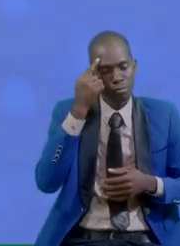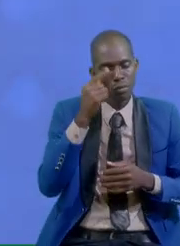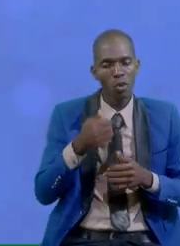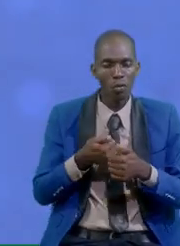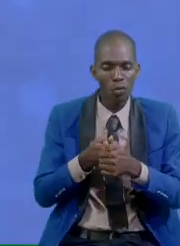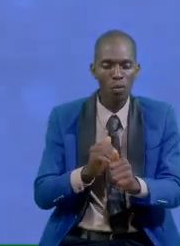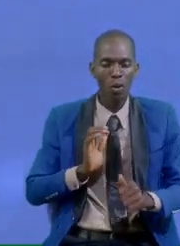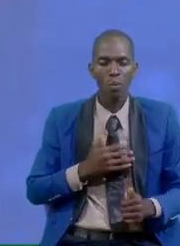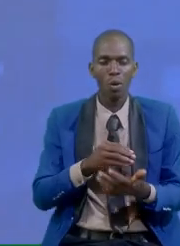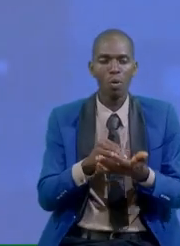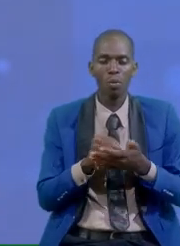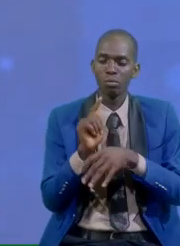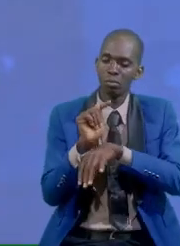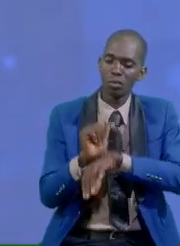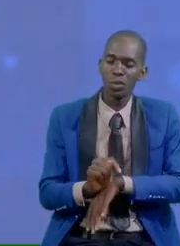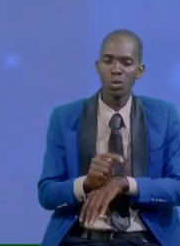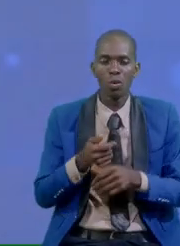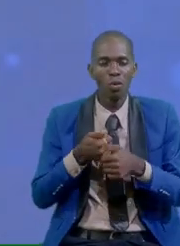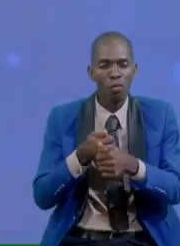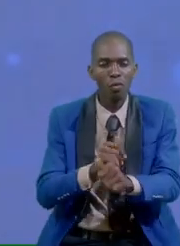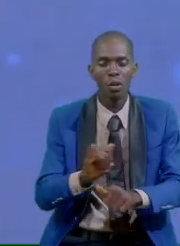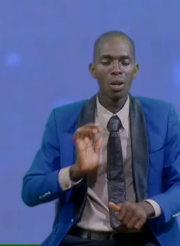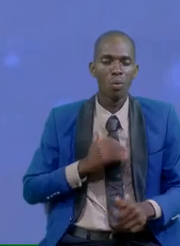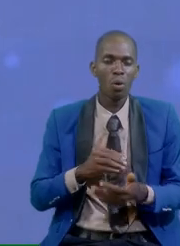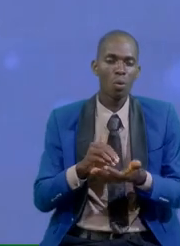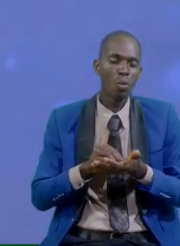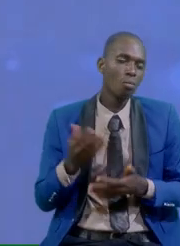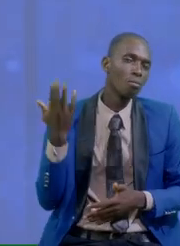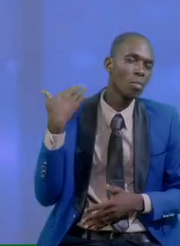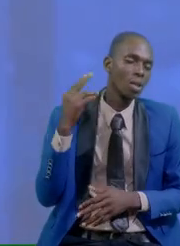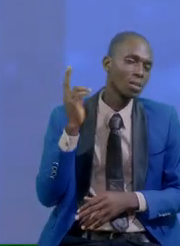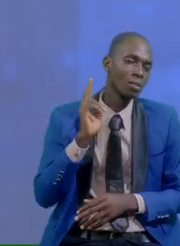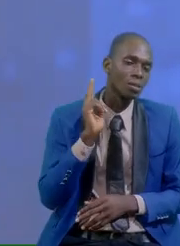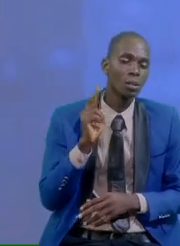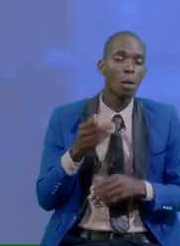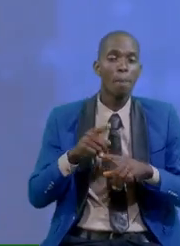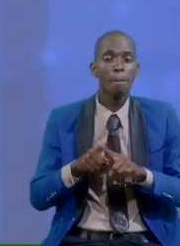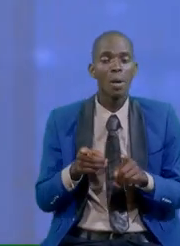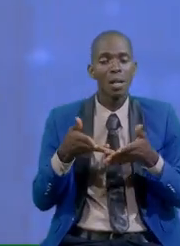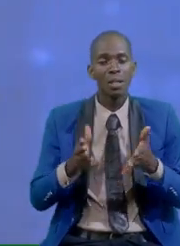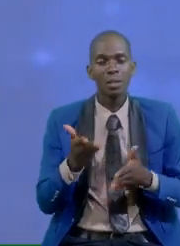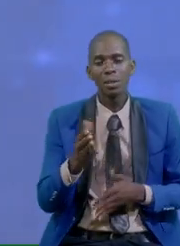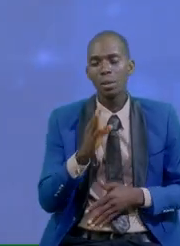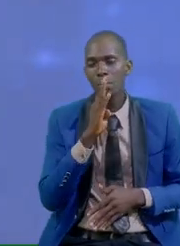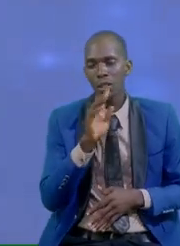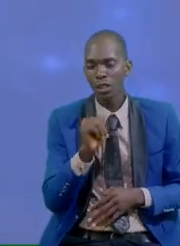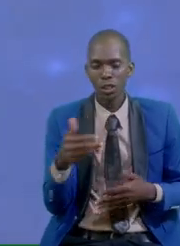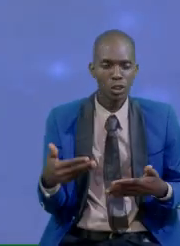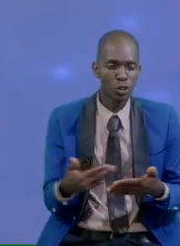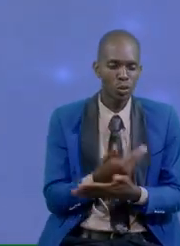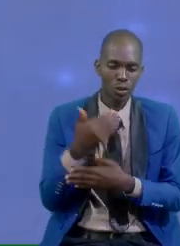still following our past history. But let there be a new sight tonight, a